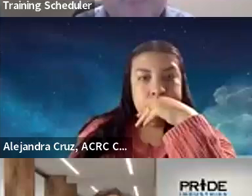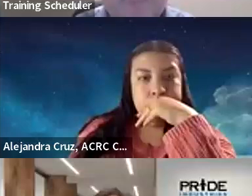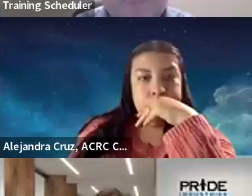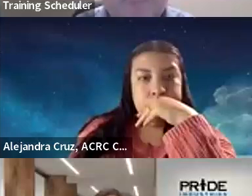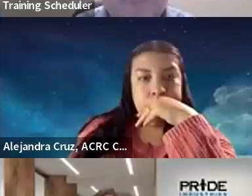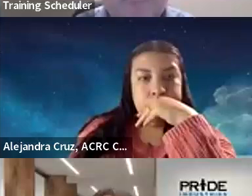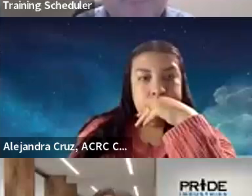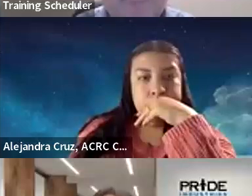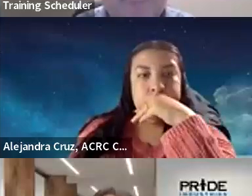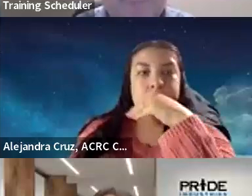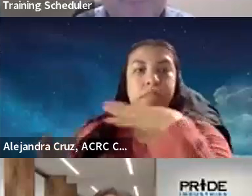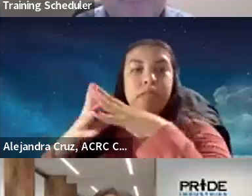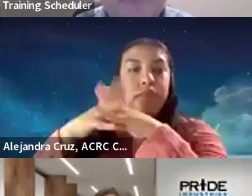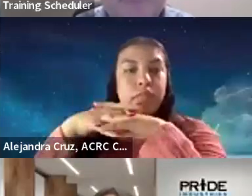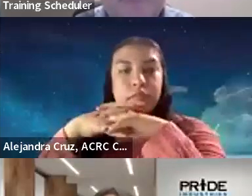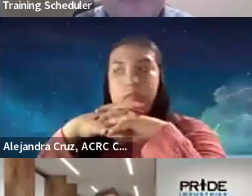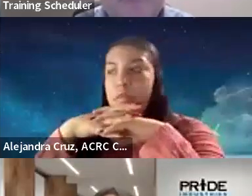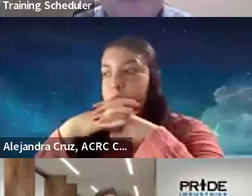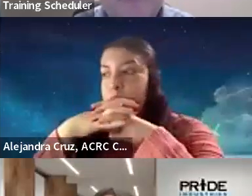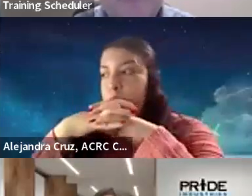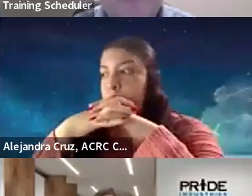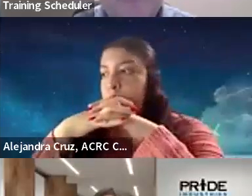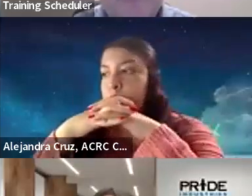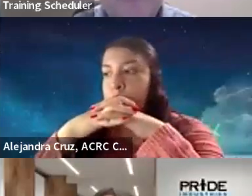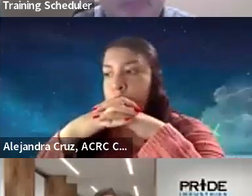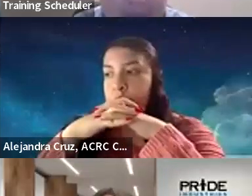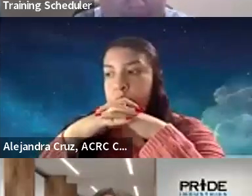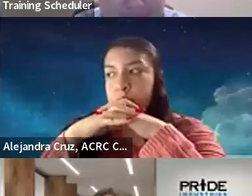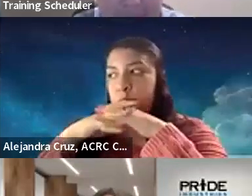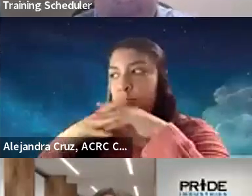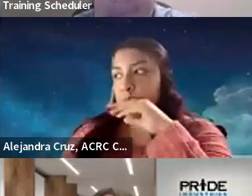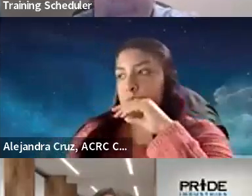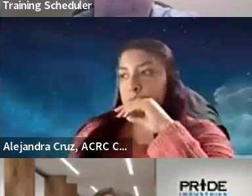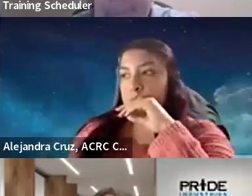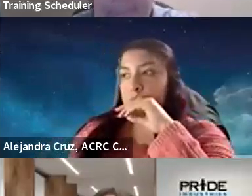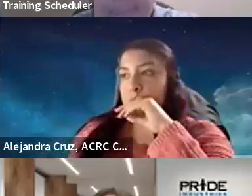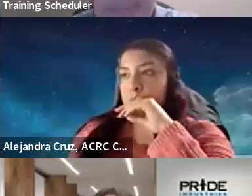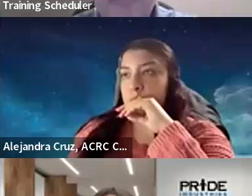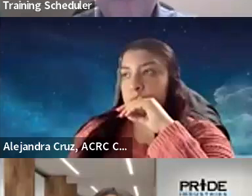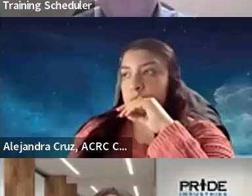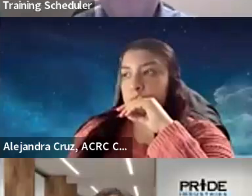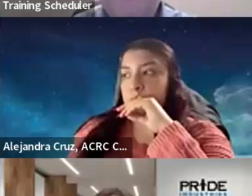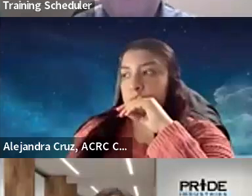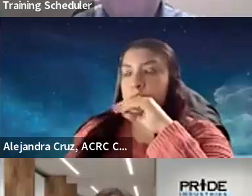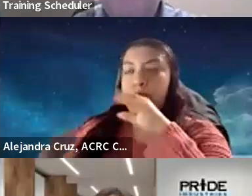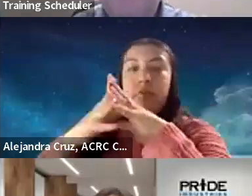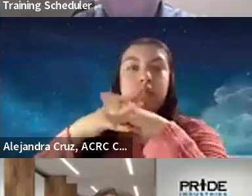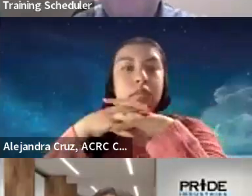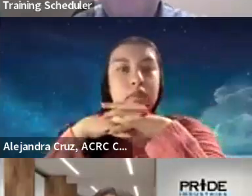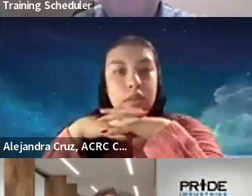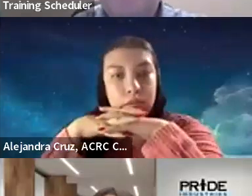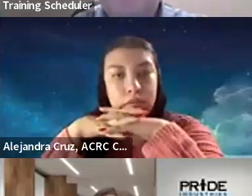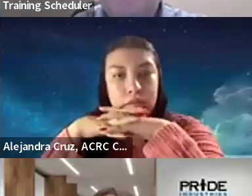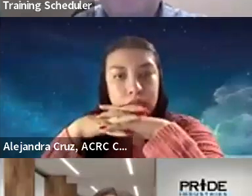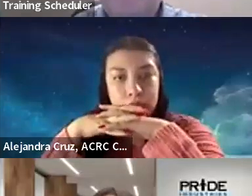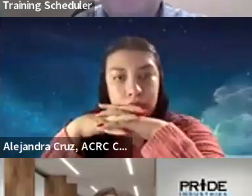have been, I feel like, very successful in administering these over the years, and I have no idea how much